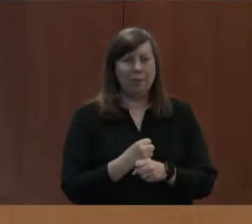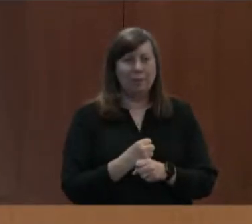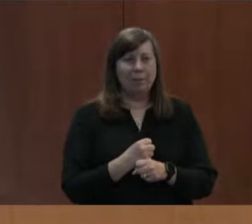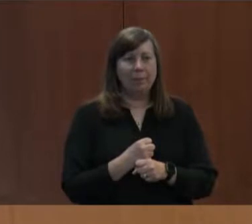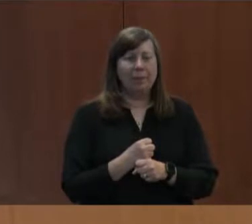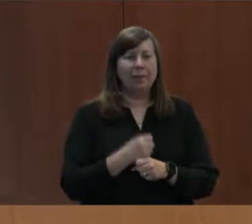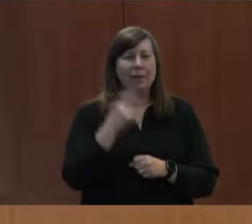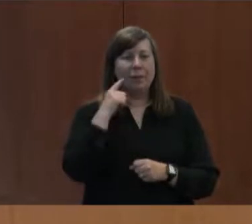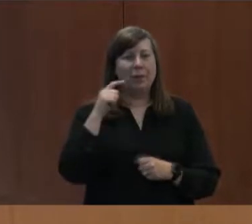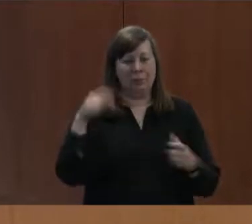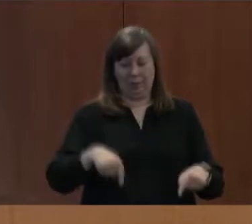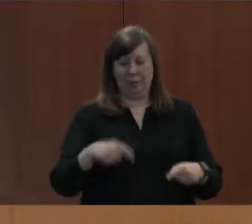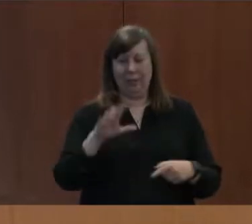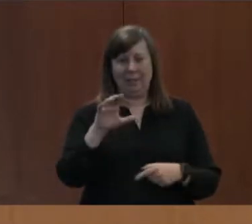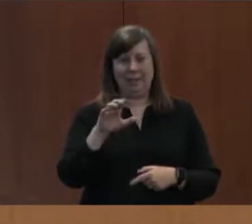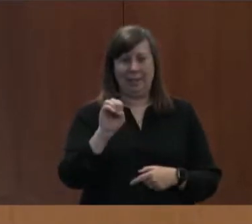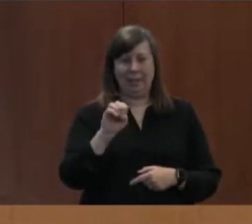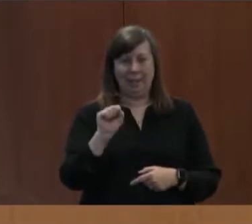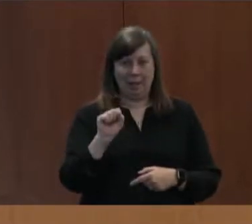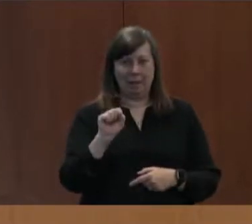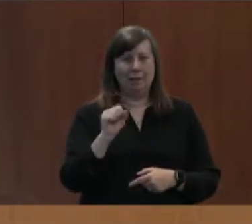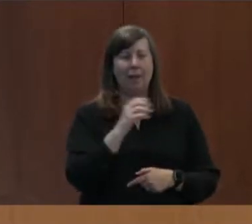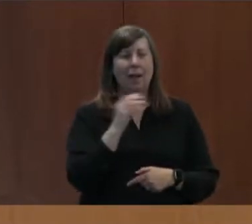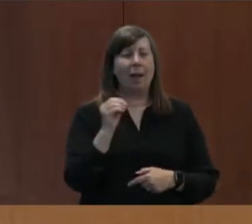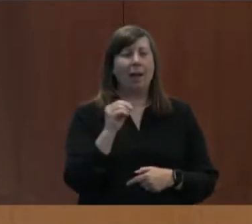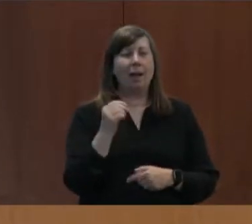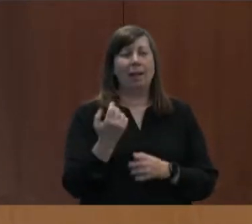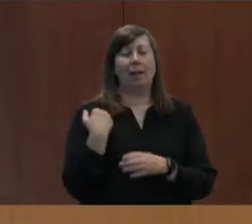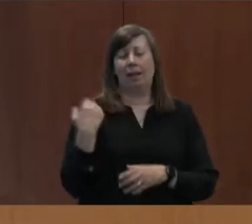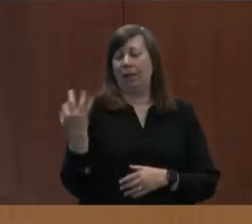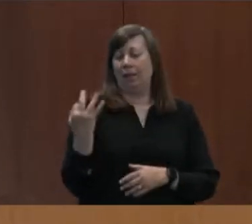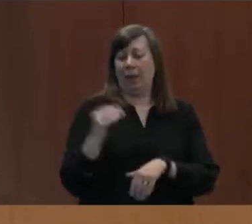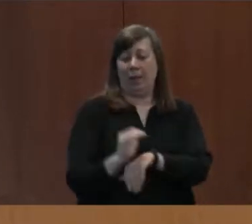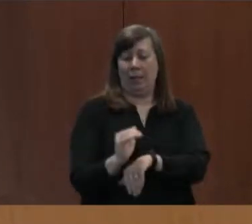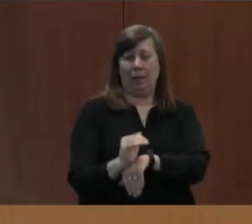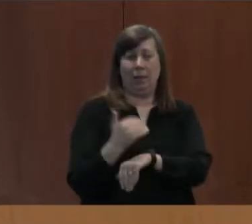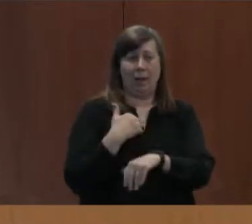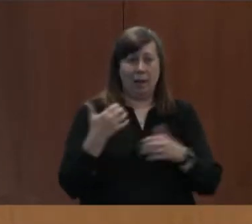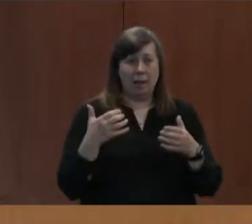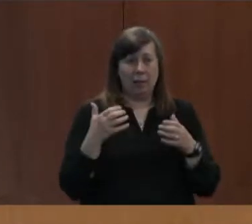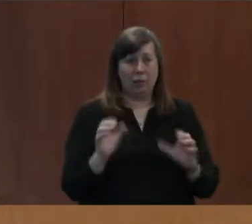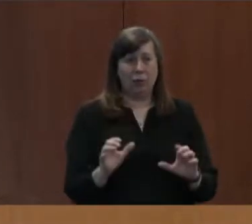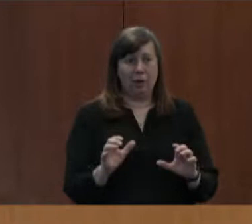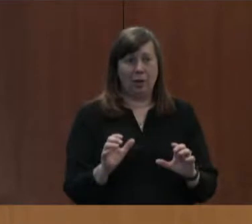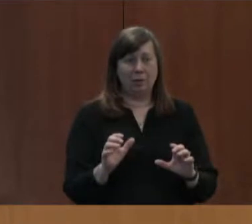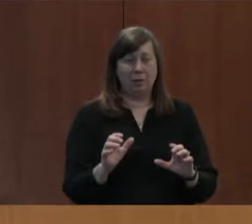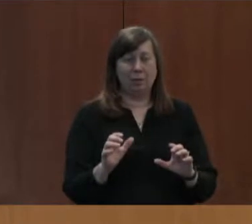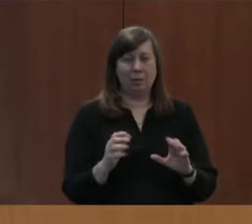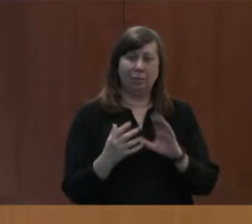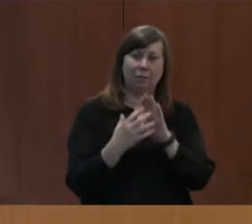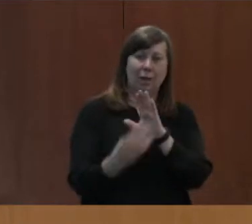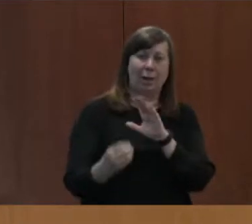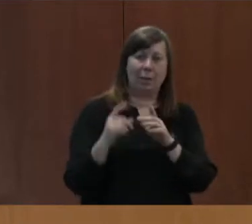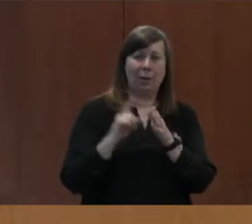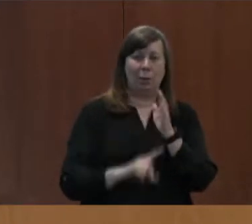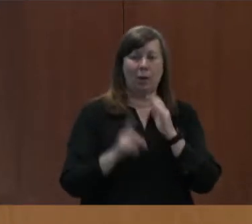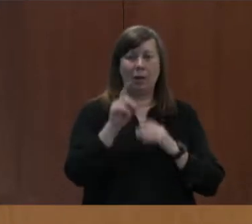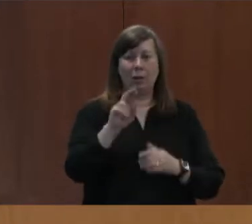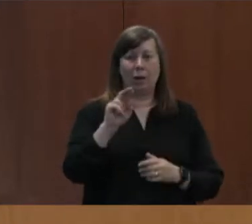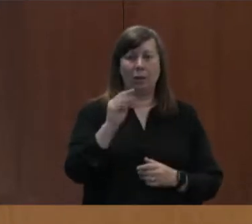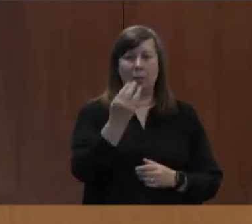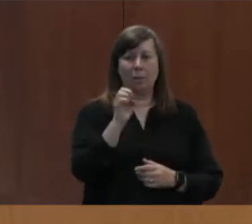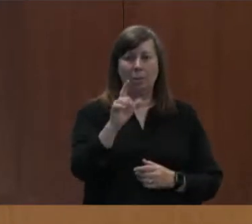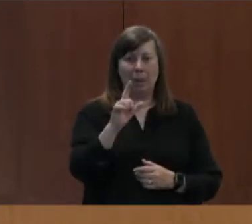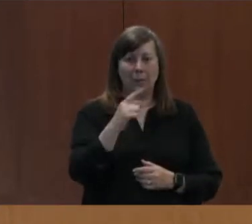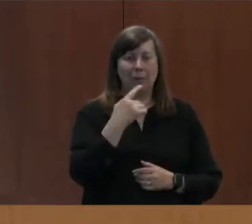here at CES. And last Friday evening, I had a chance to echo what Dr. Michael